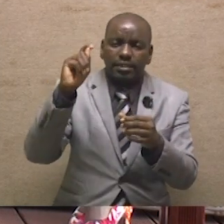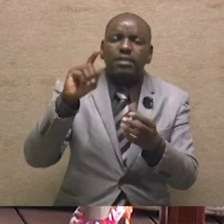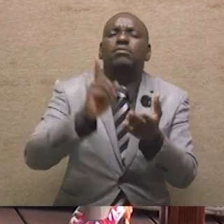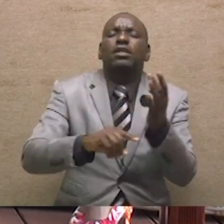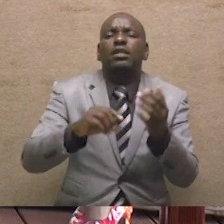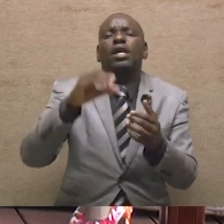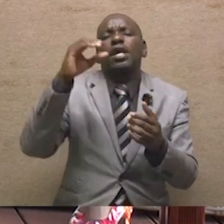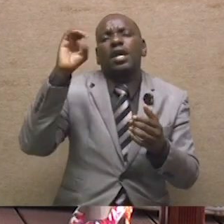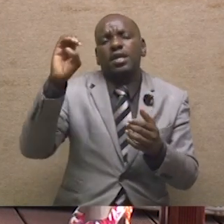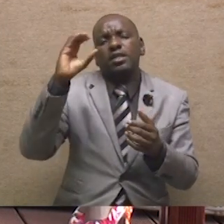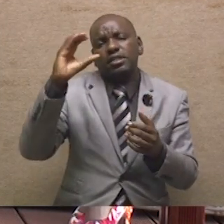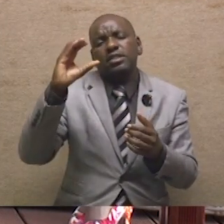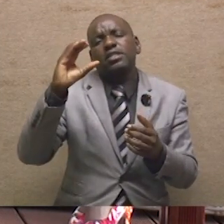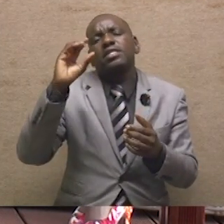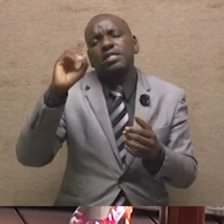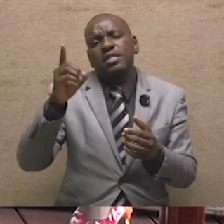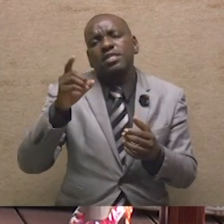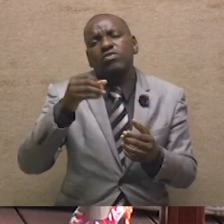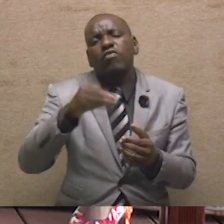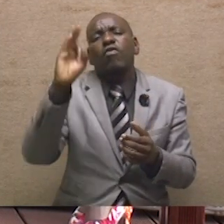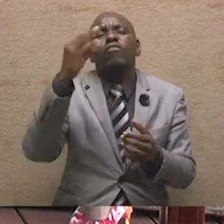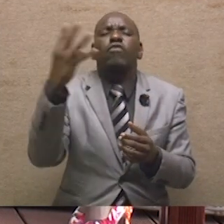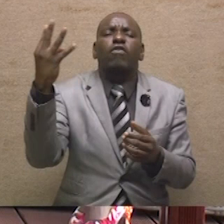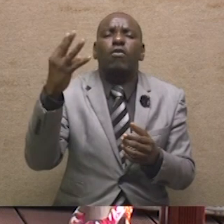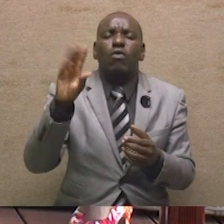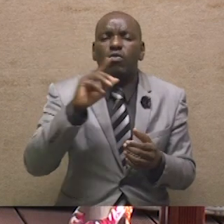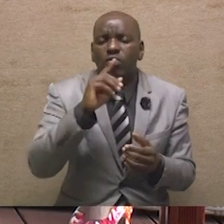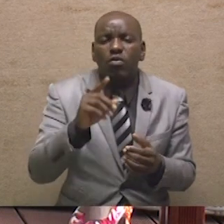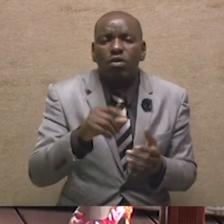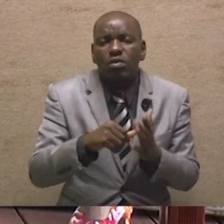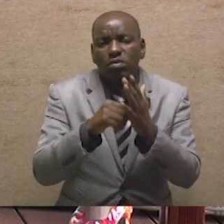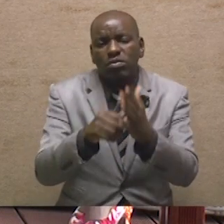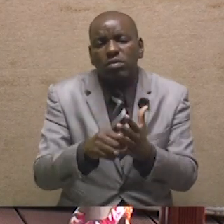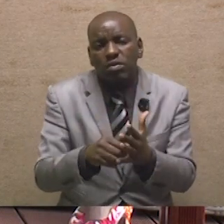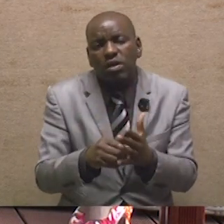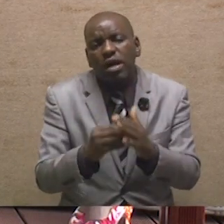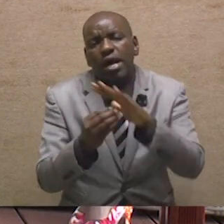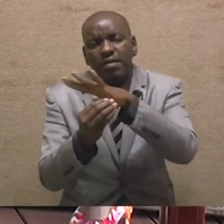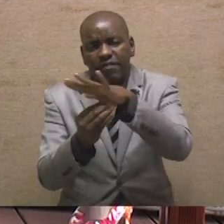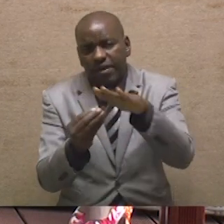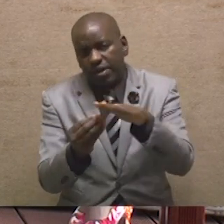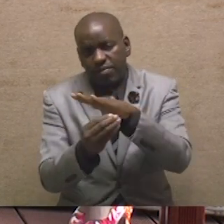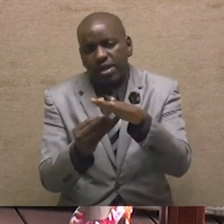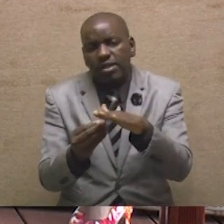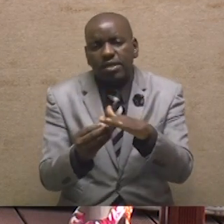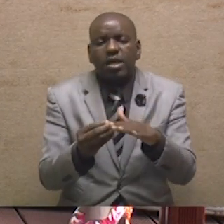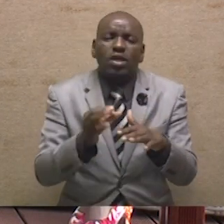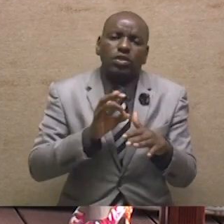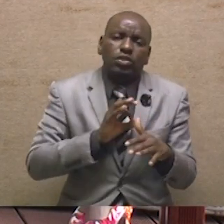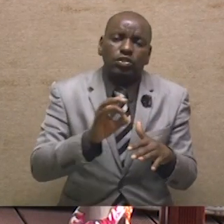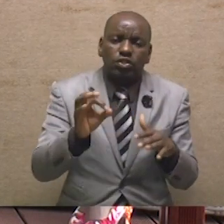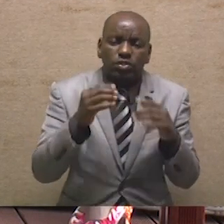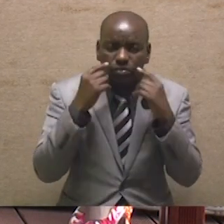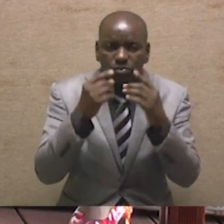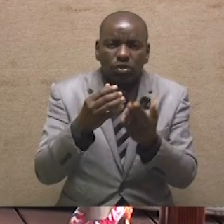for a basic education, starting ECD to O levels. So in an ideal, well-resourced environment,